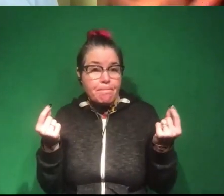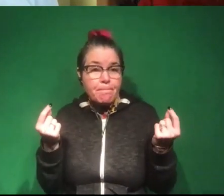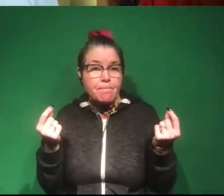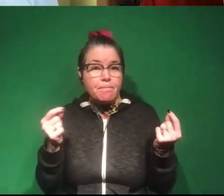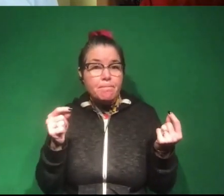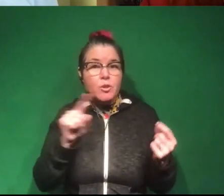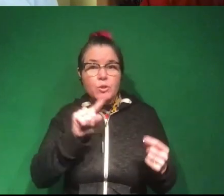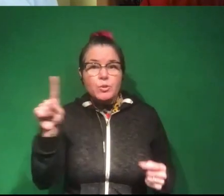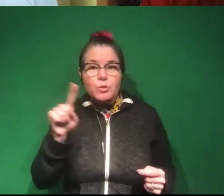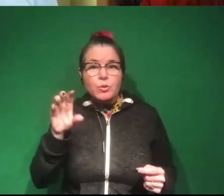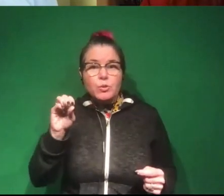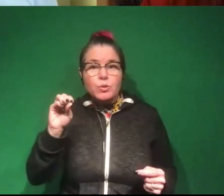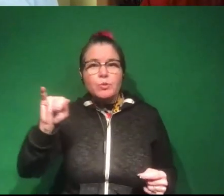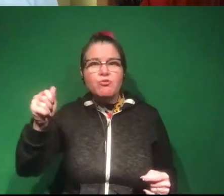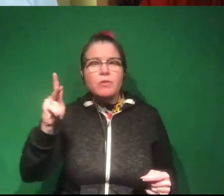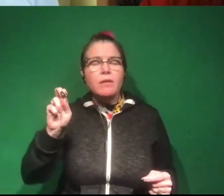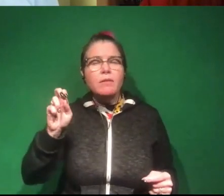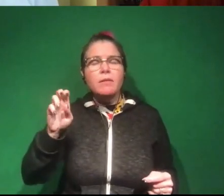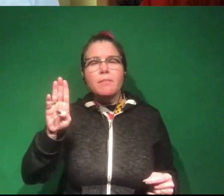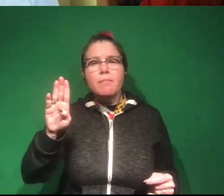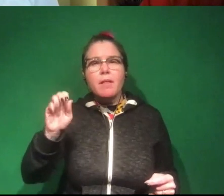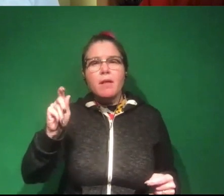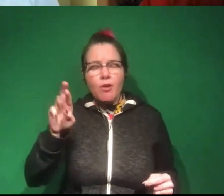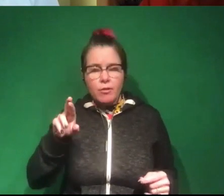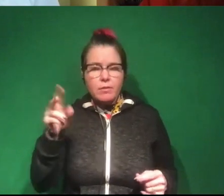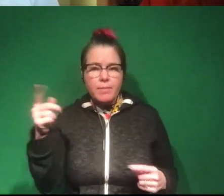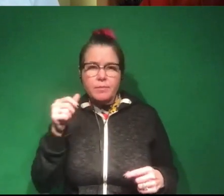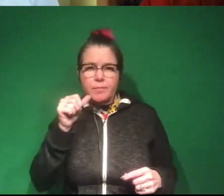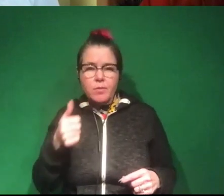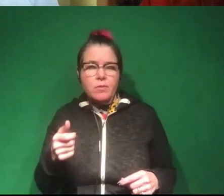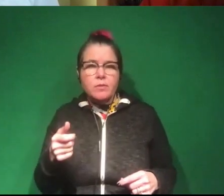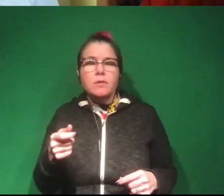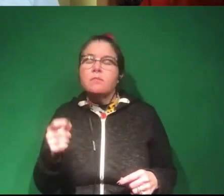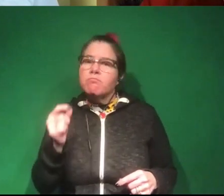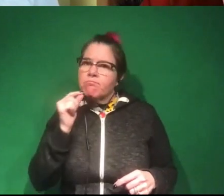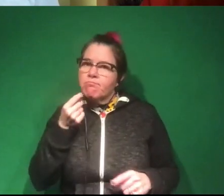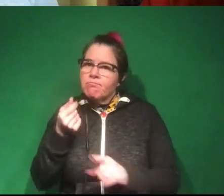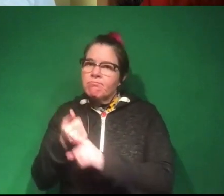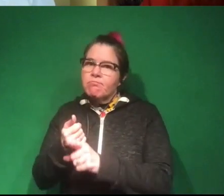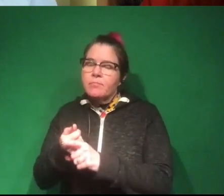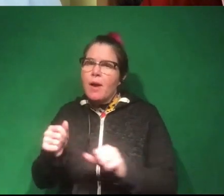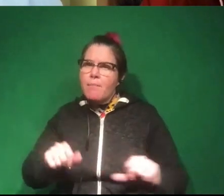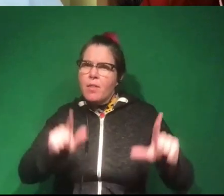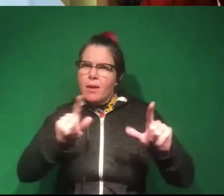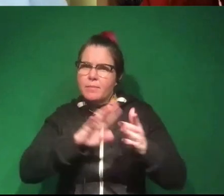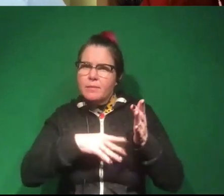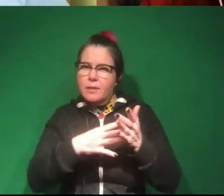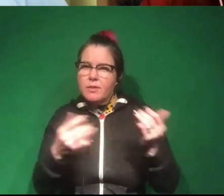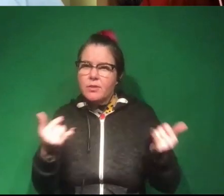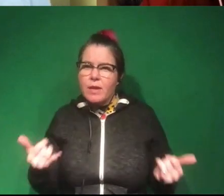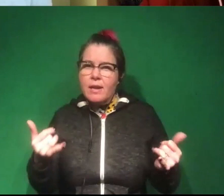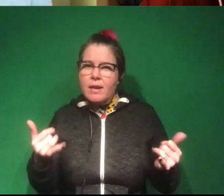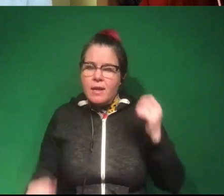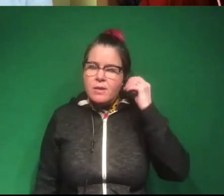zoos. So we've got Jake Belair coming on tomorrow. He is just so cool. I'm pulling up the schedule right